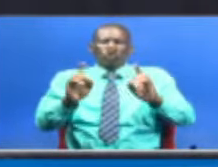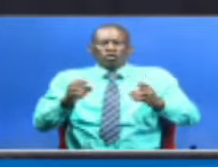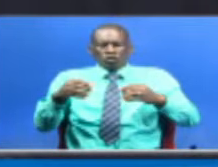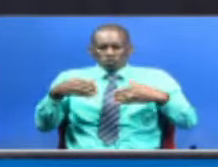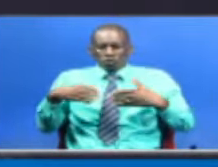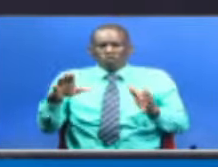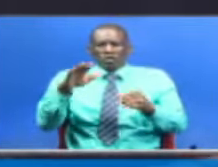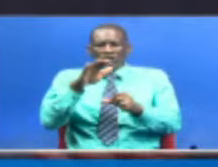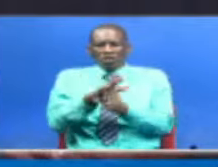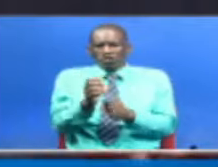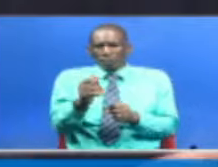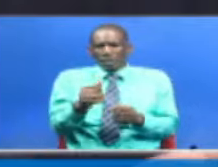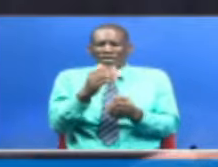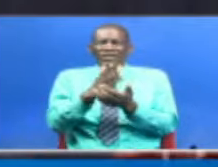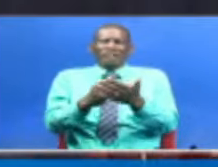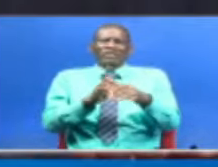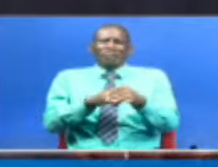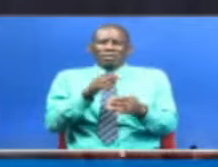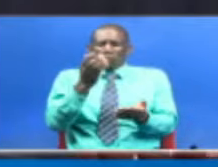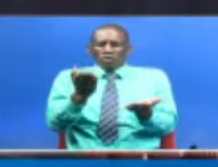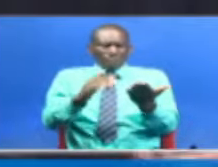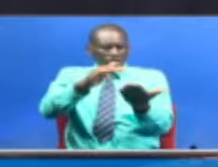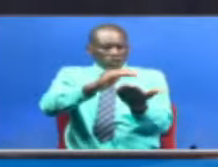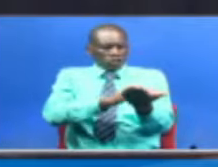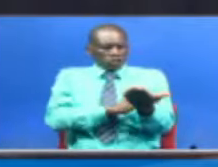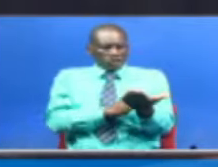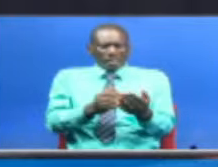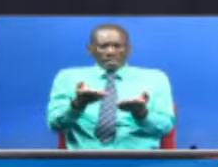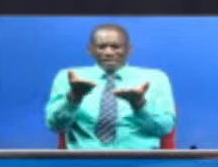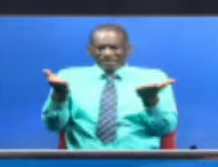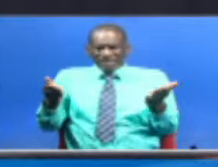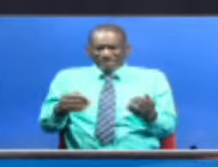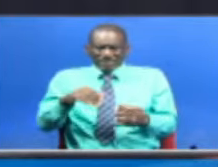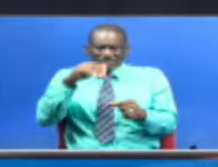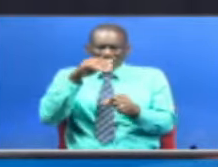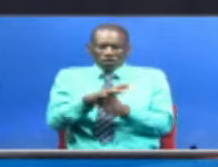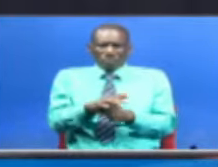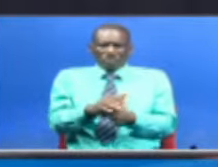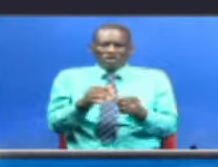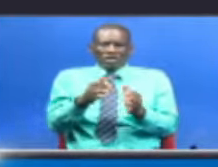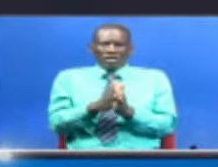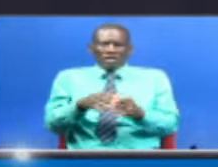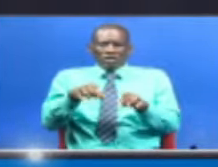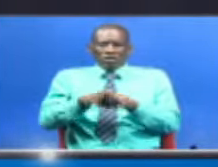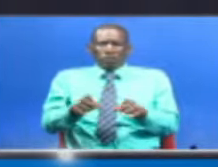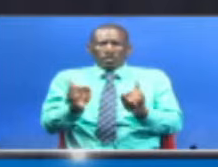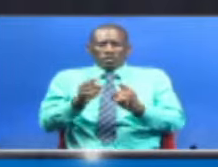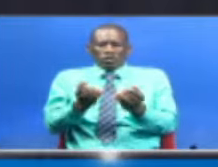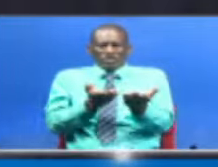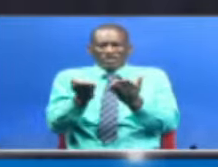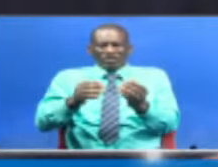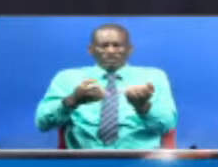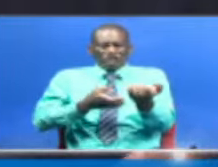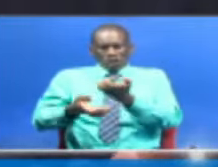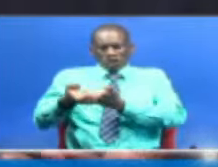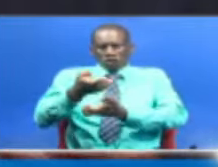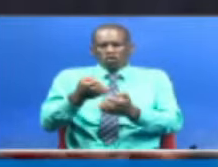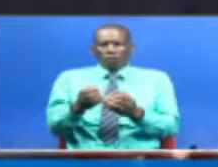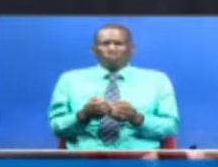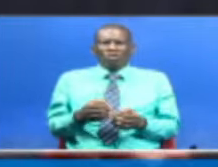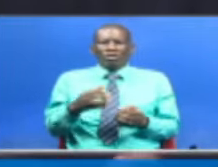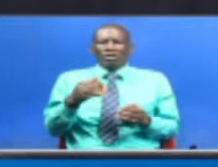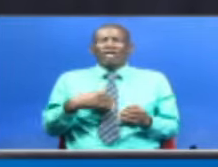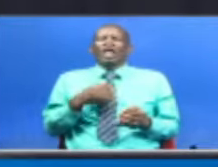Mm-hmm. Because sometimes your balance sheet is asset rich and yet it is not serving the economy. Mm-hmm. So I